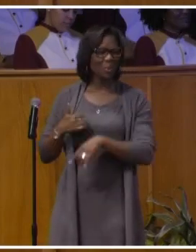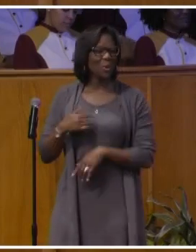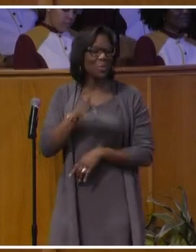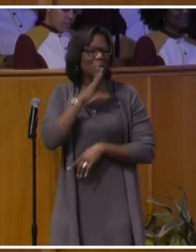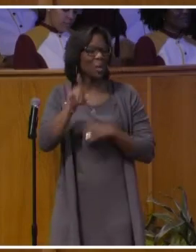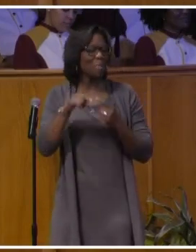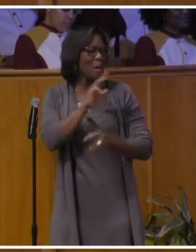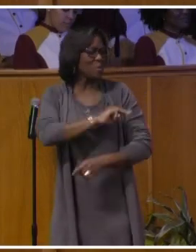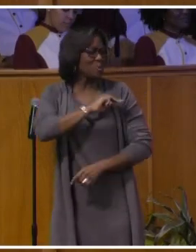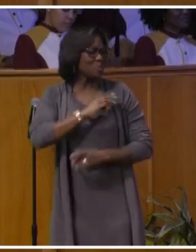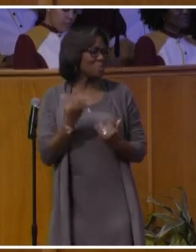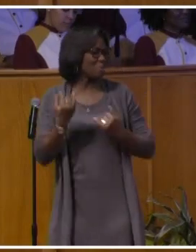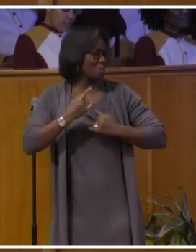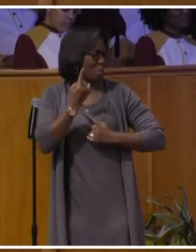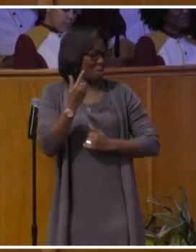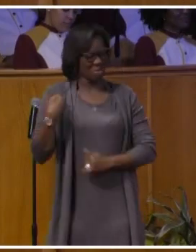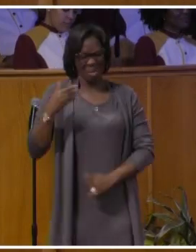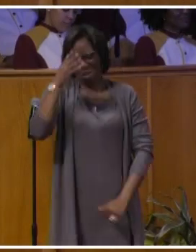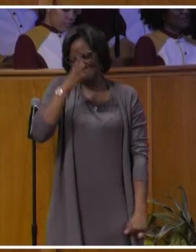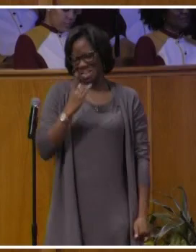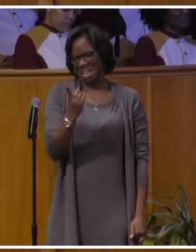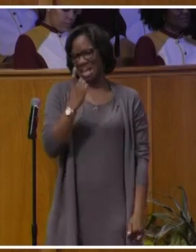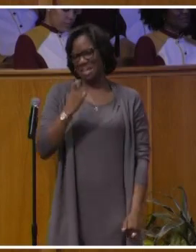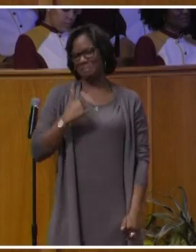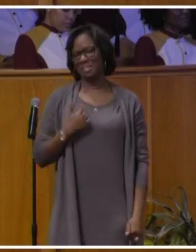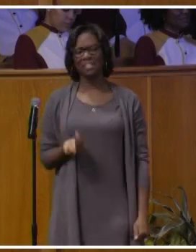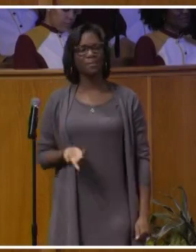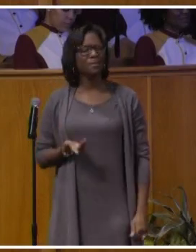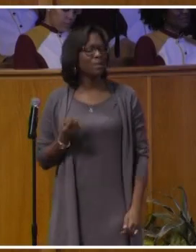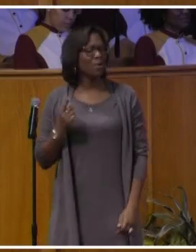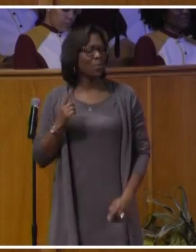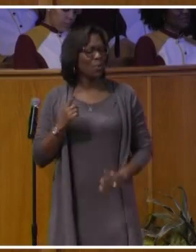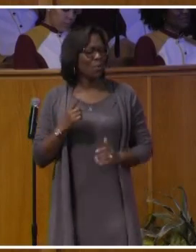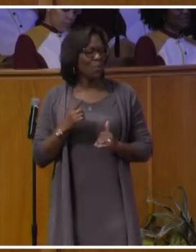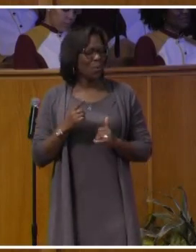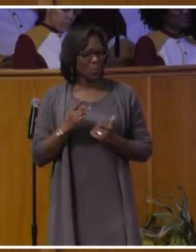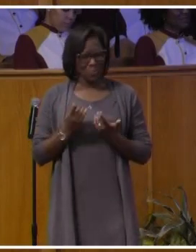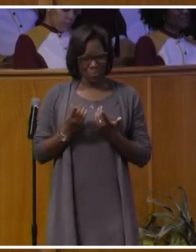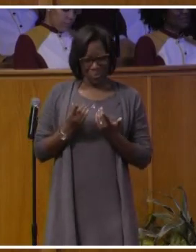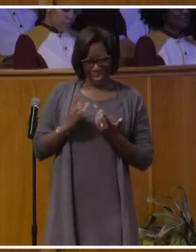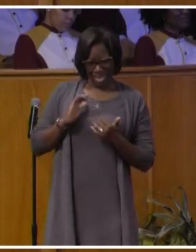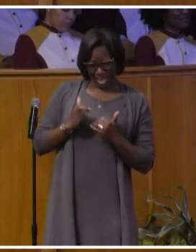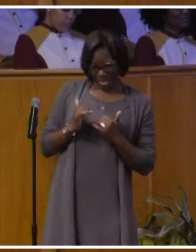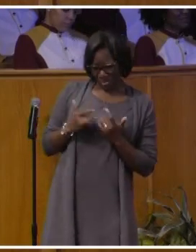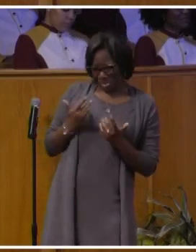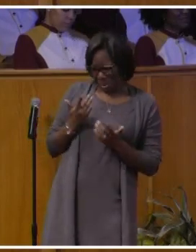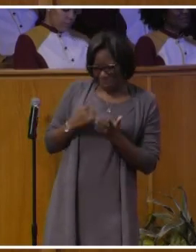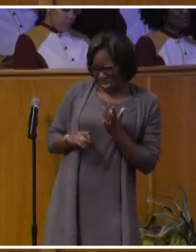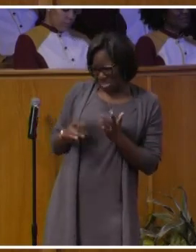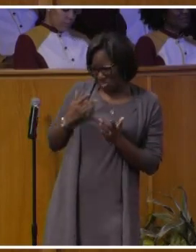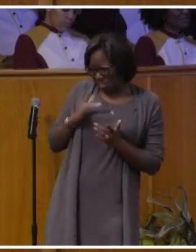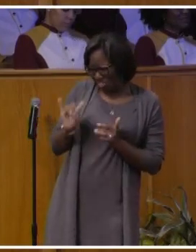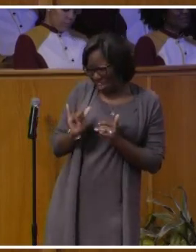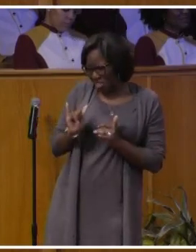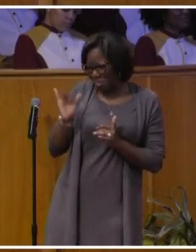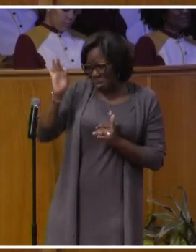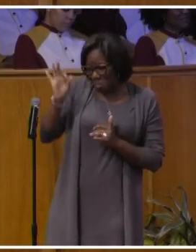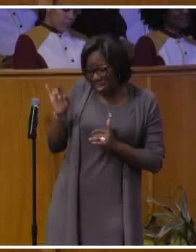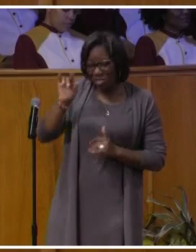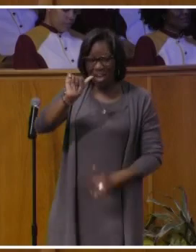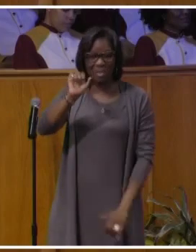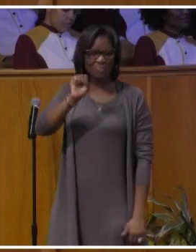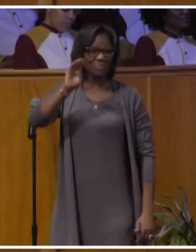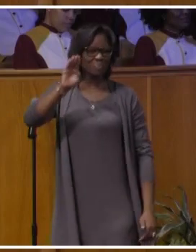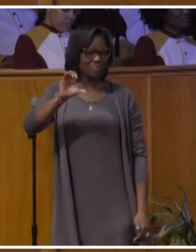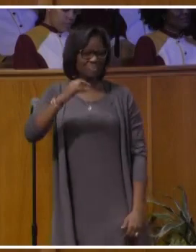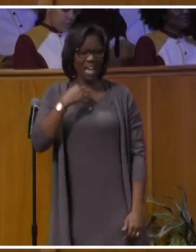about ministry, one of the young men asked me, what is it like to pastor Alfred Street Baptist Church? I